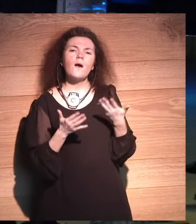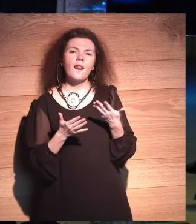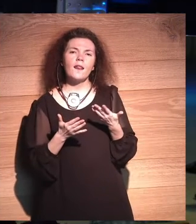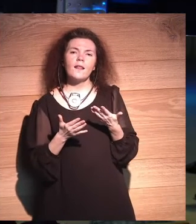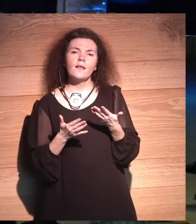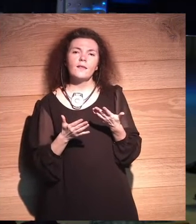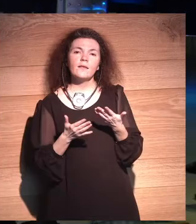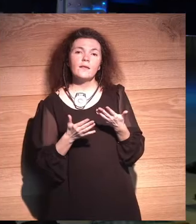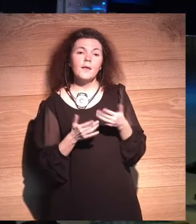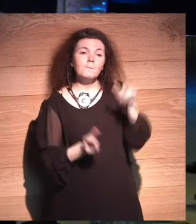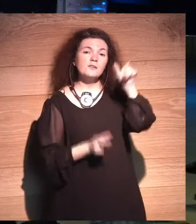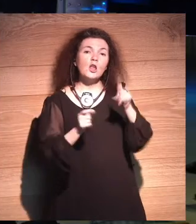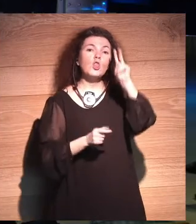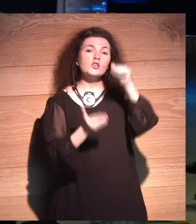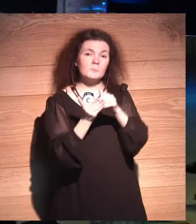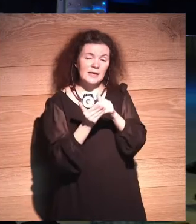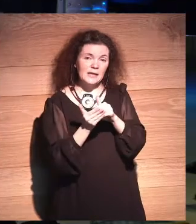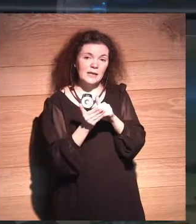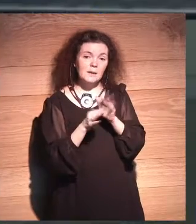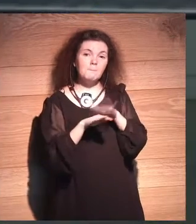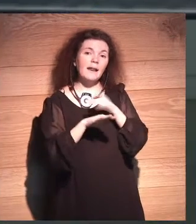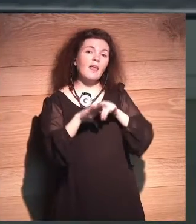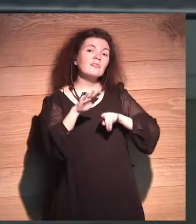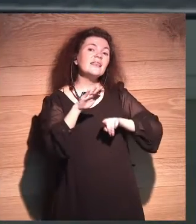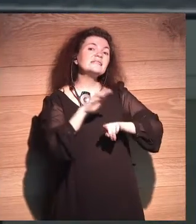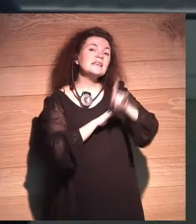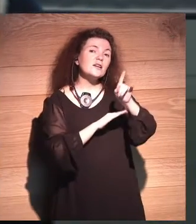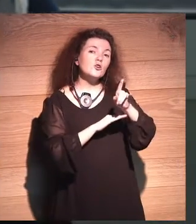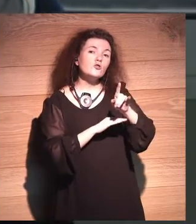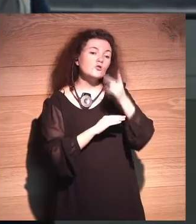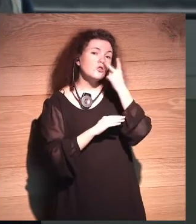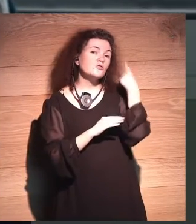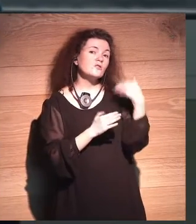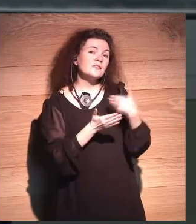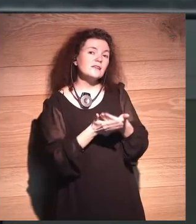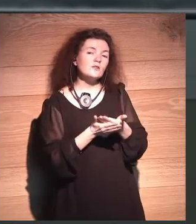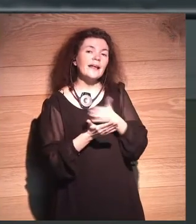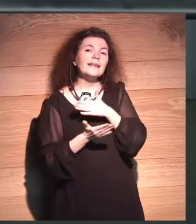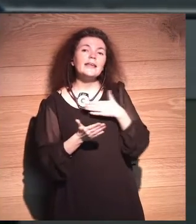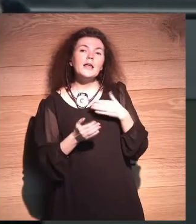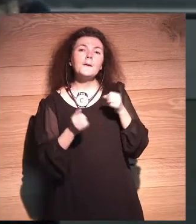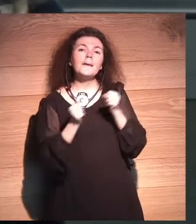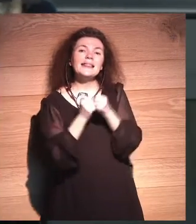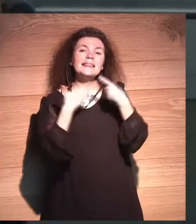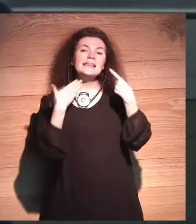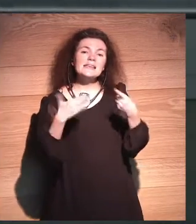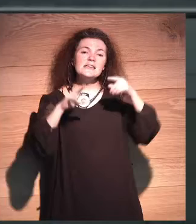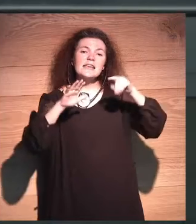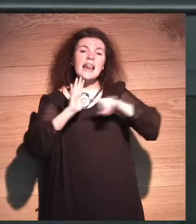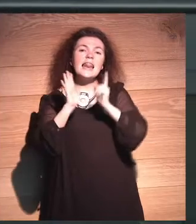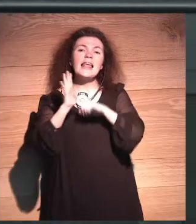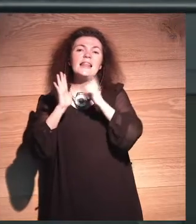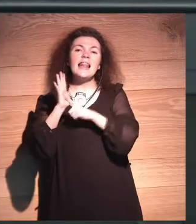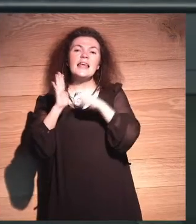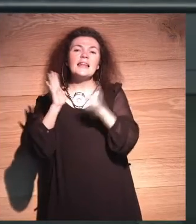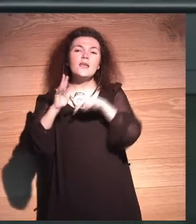citizens in developing, over the last 2 years, 26 new pieces of legislation. Hard stuff, like how